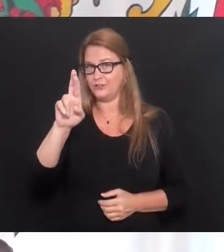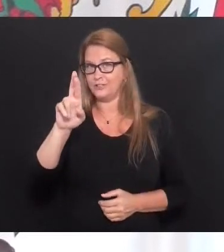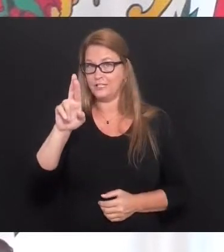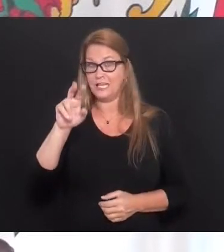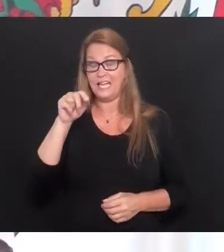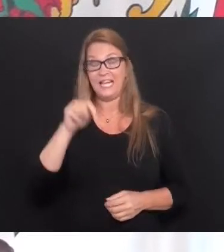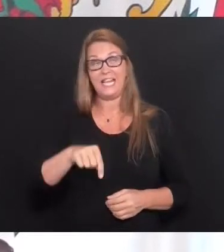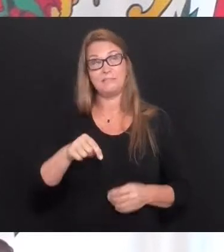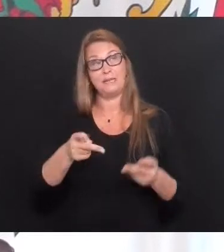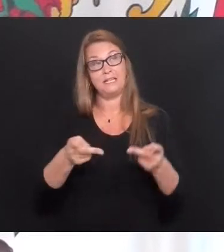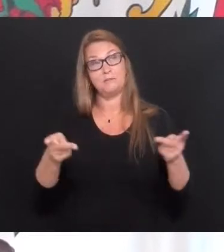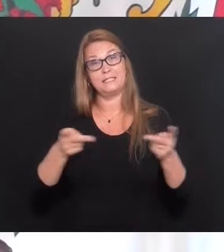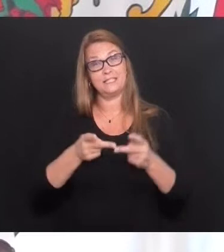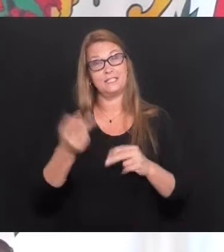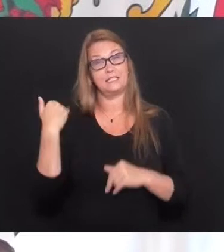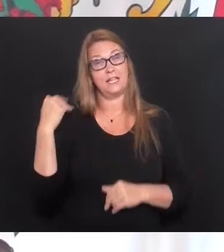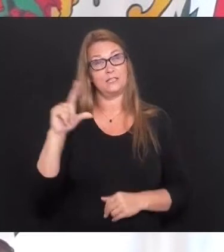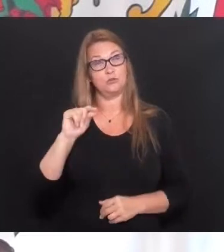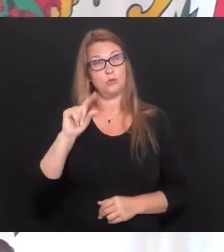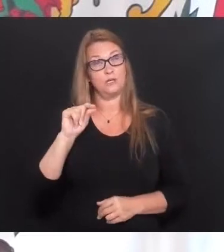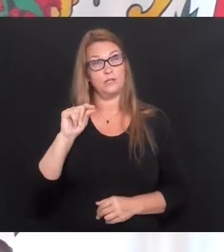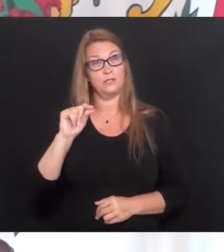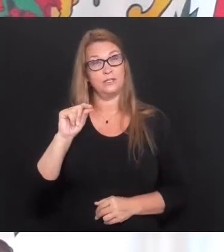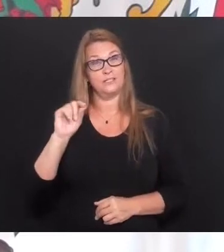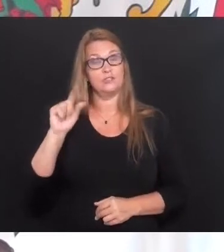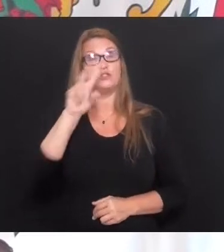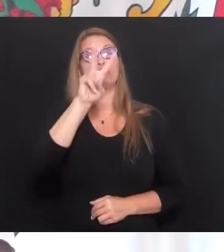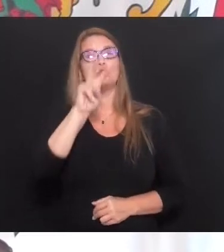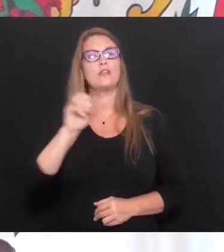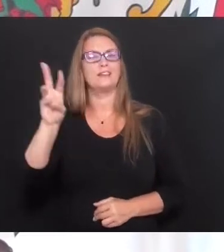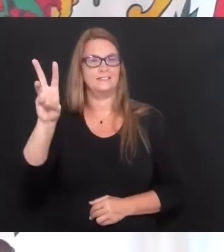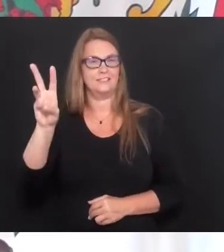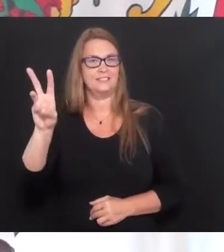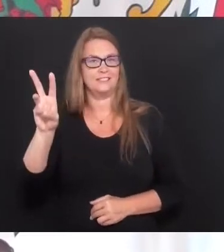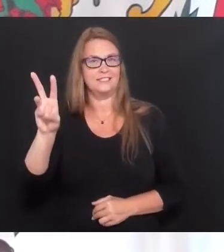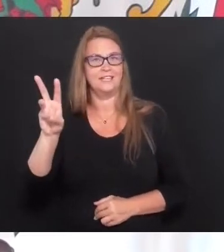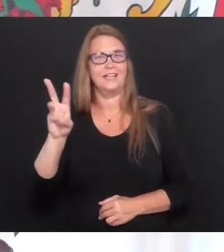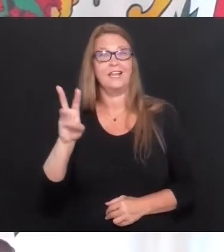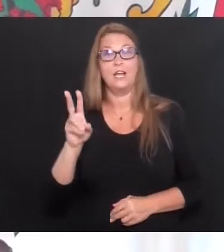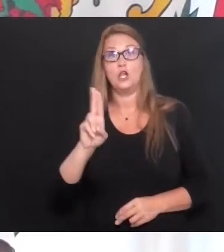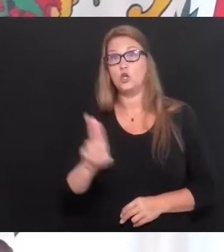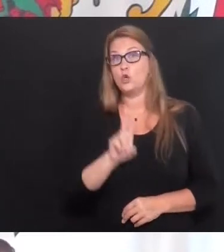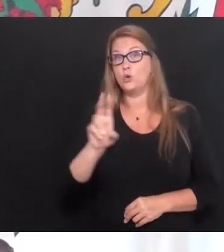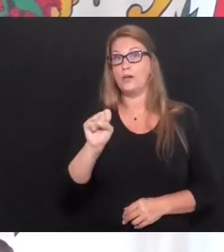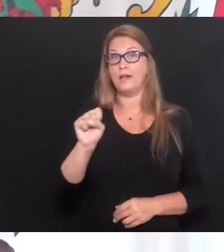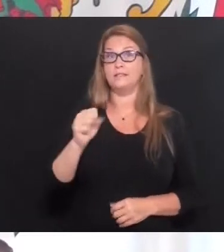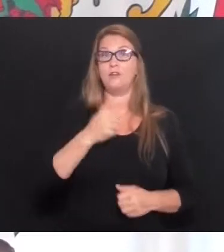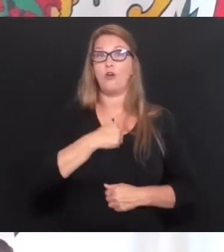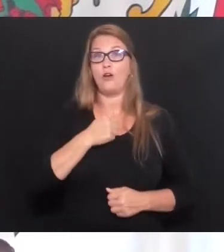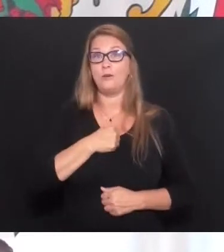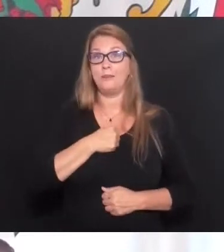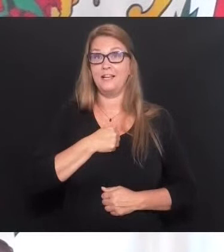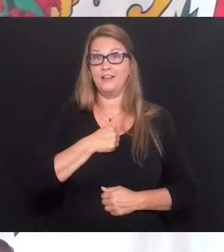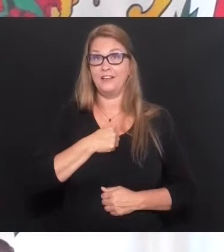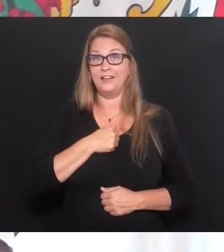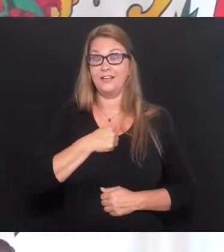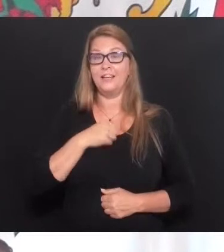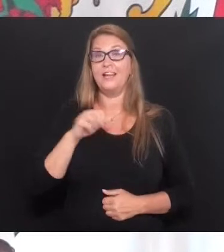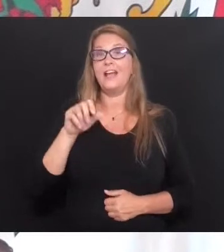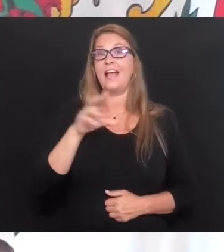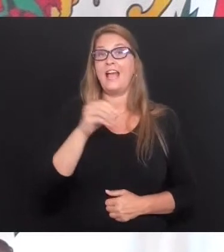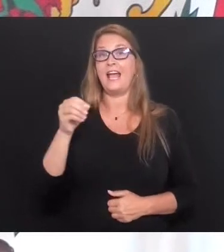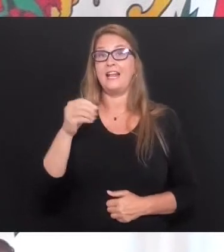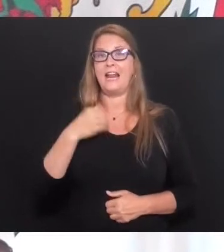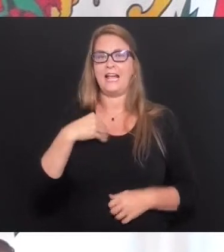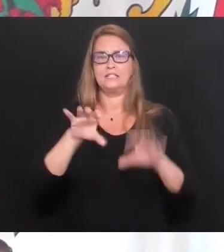post since 2006. He was a U.S. Army veteran. He holds degrees in